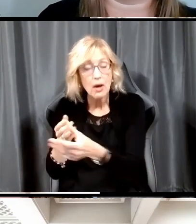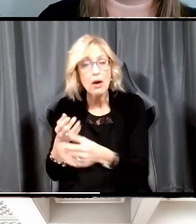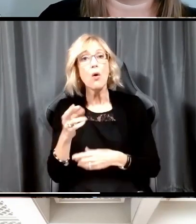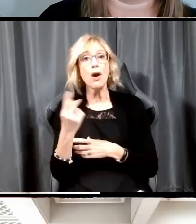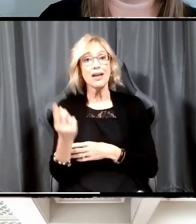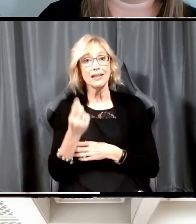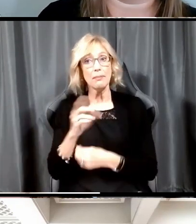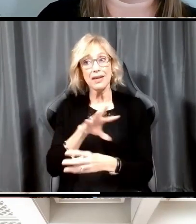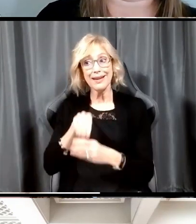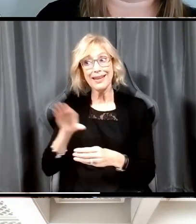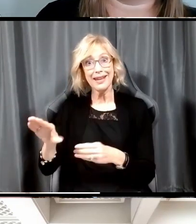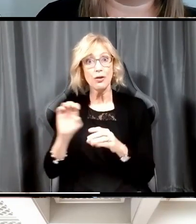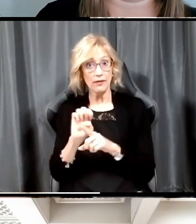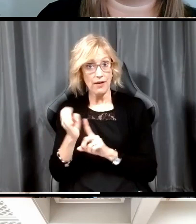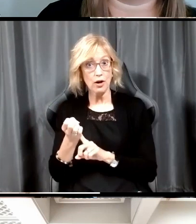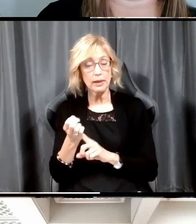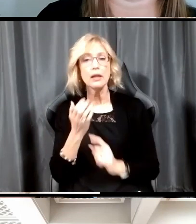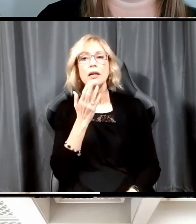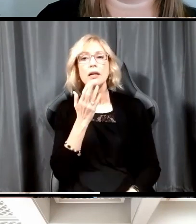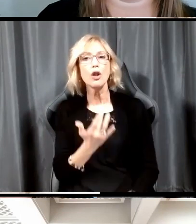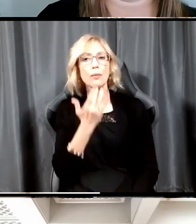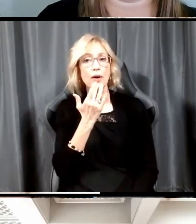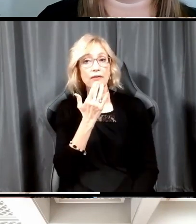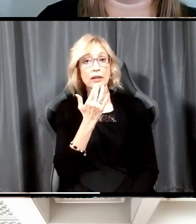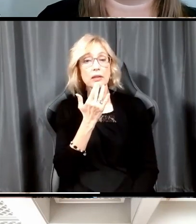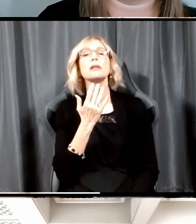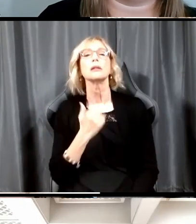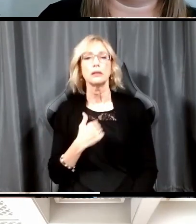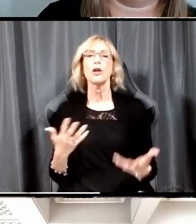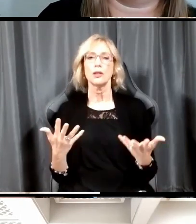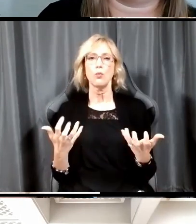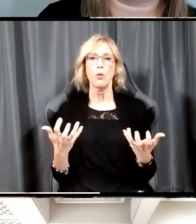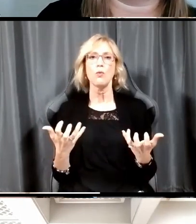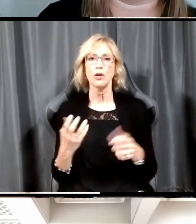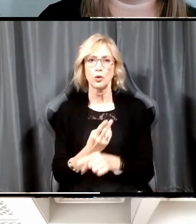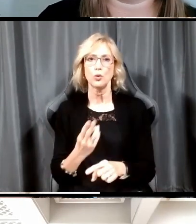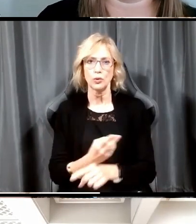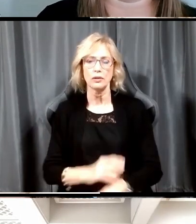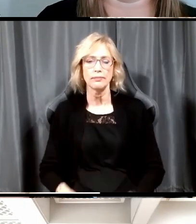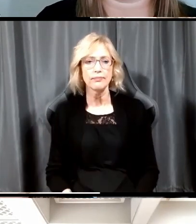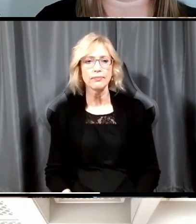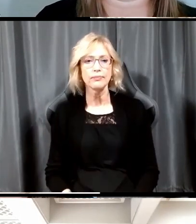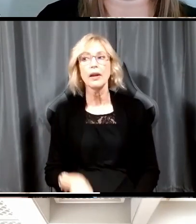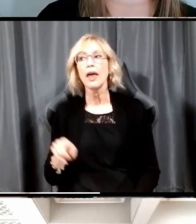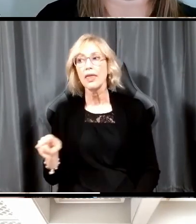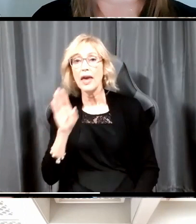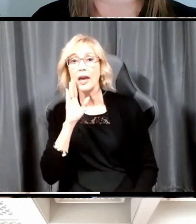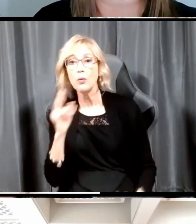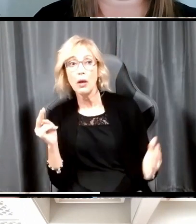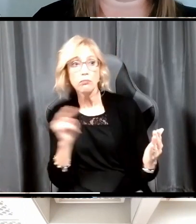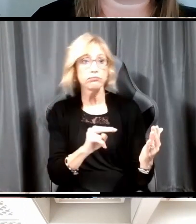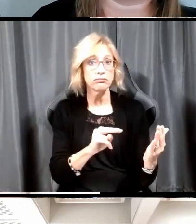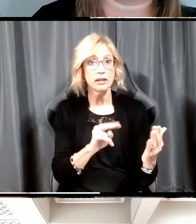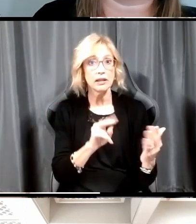in their environment, color preference is definitely where we want to be. And they will look at certain